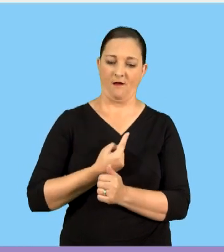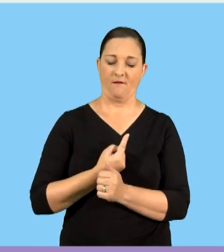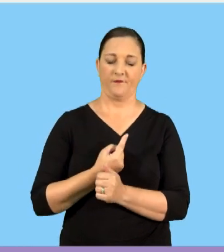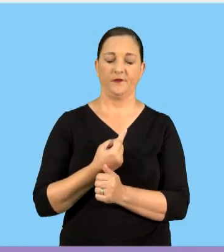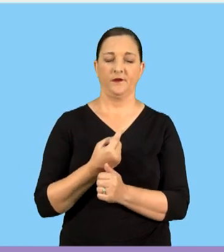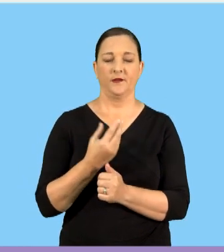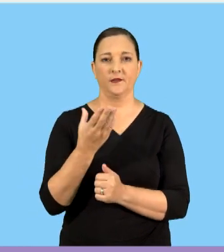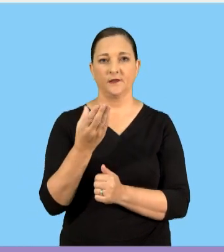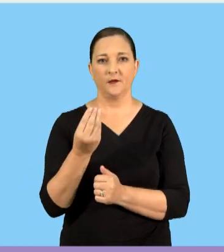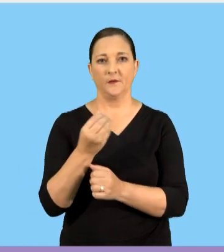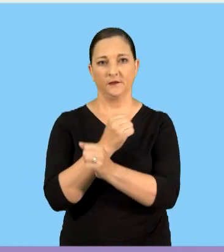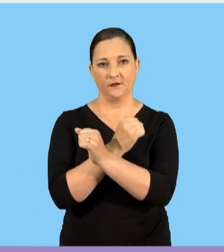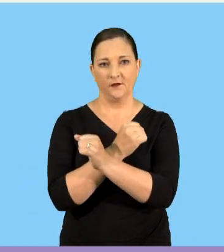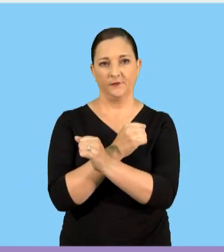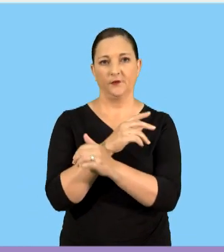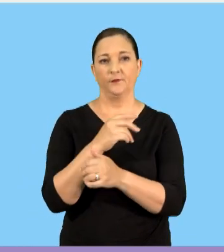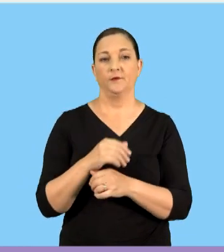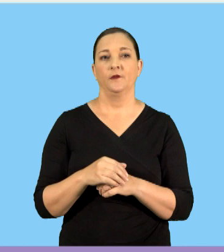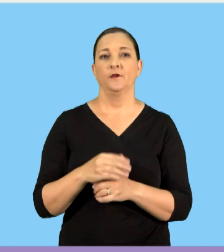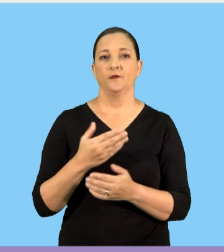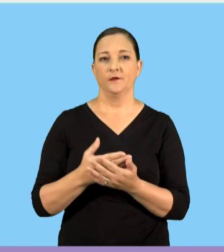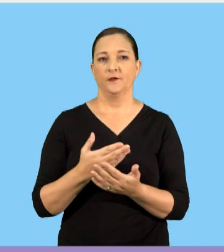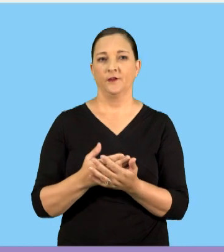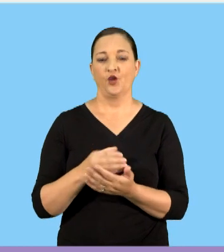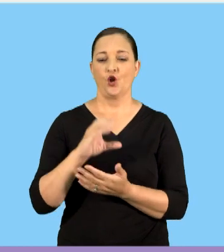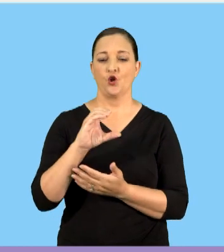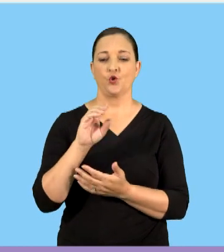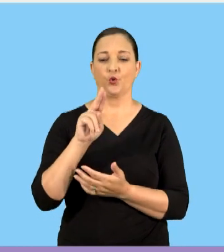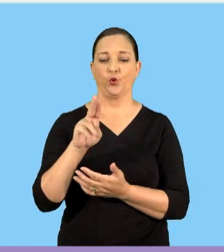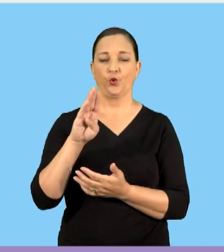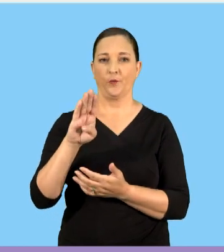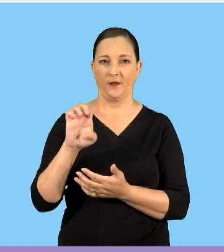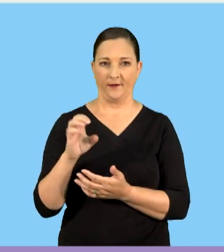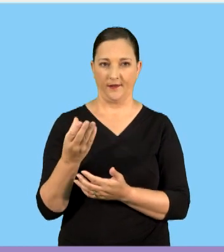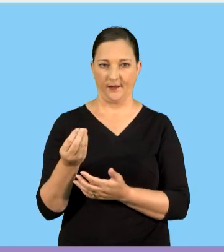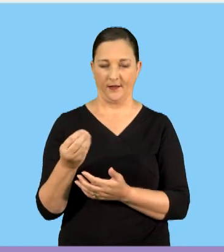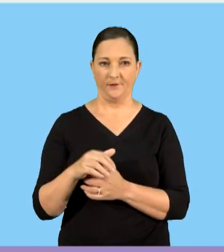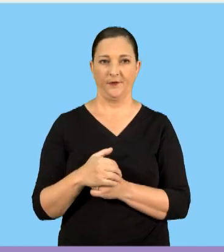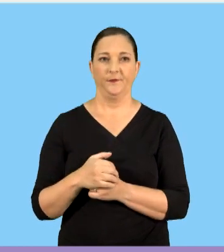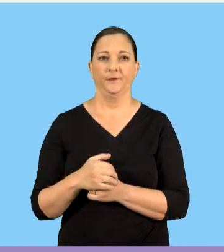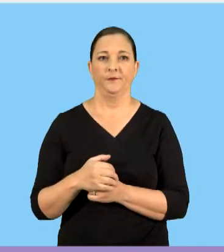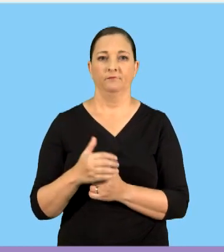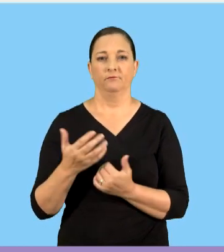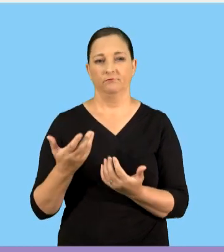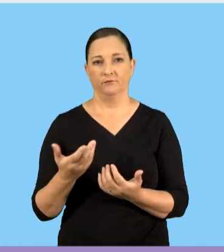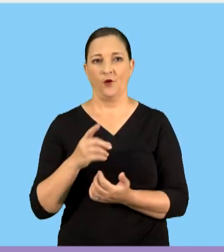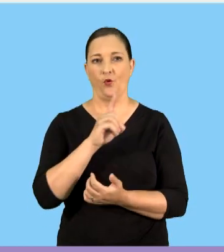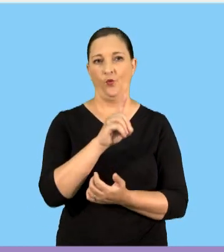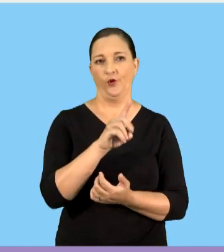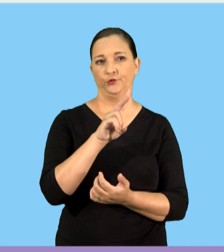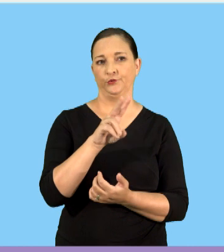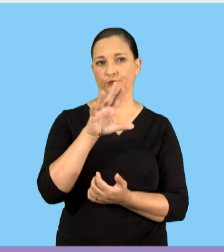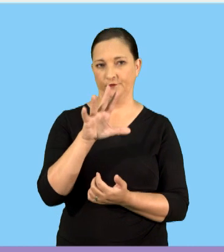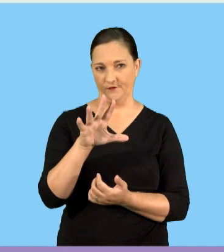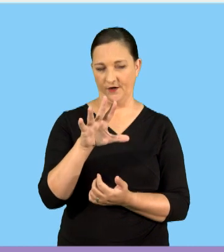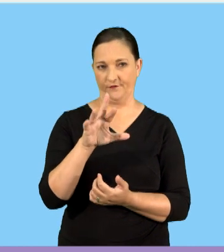itself 2 times to get the cube number. The number where a cube number comes from. For example, the cube